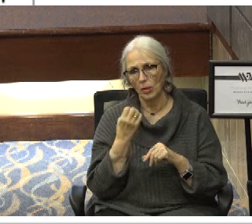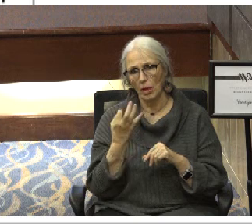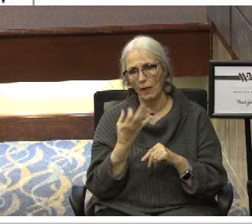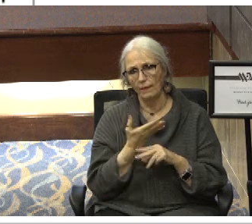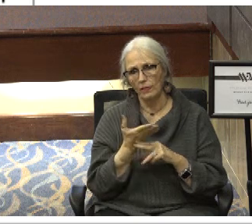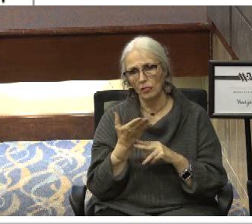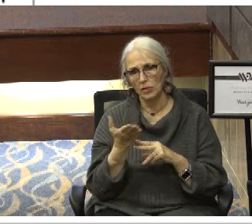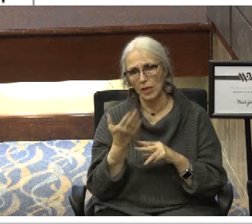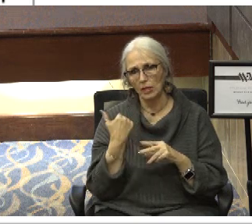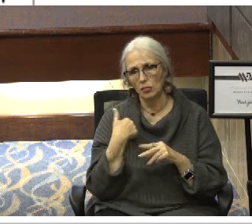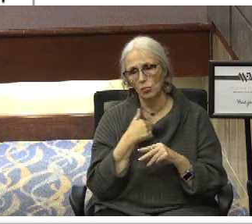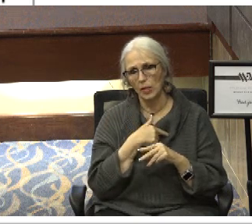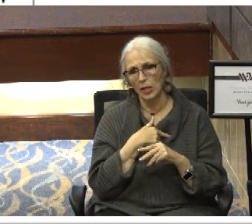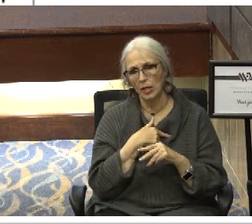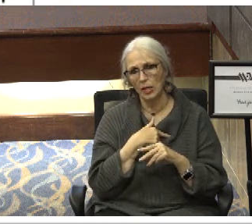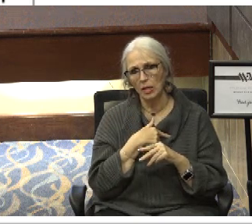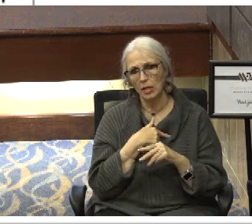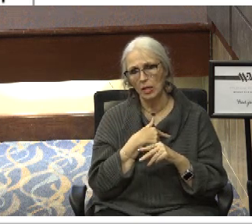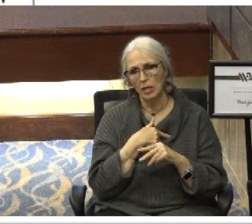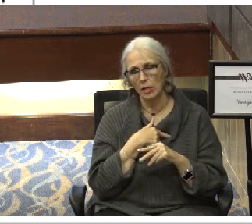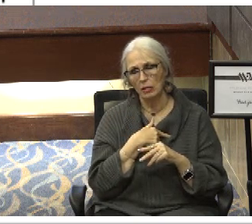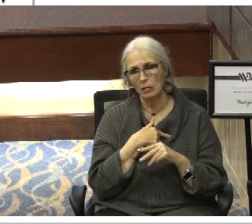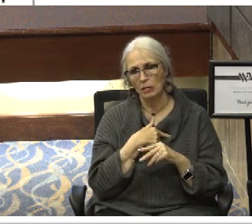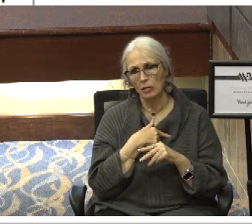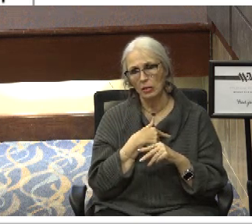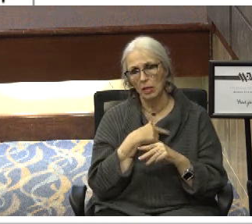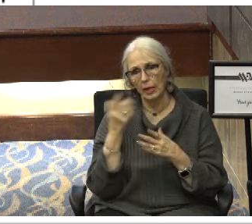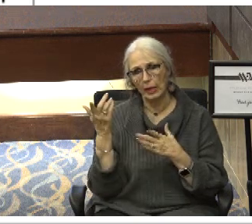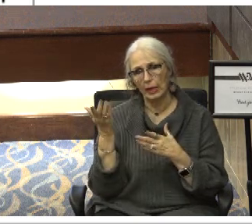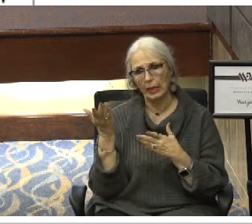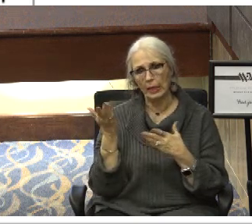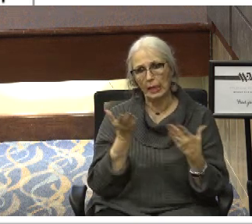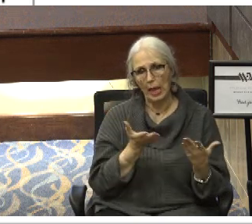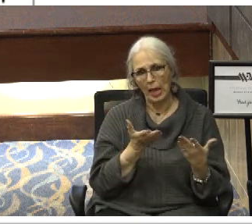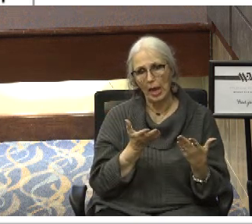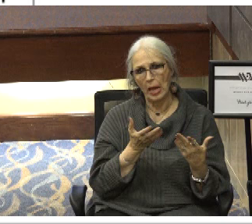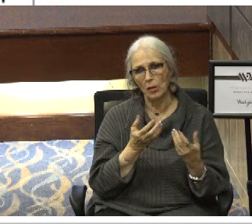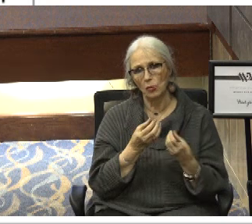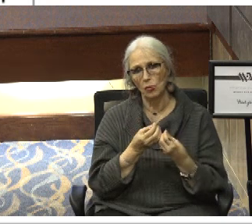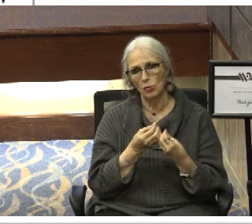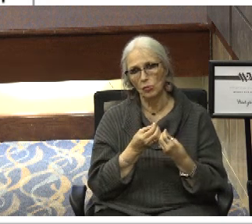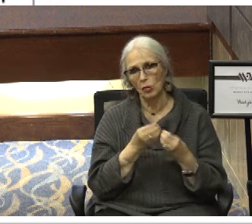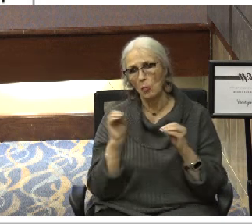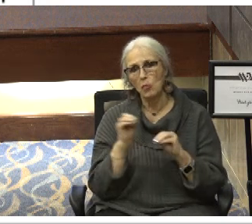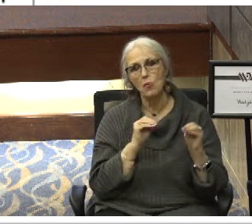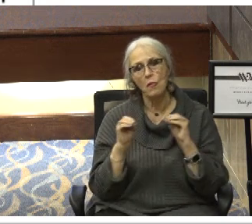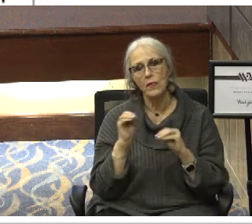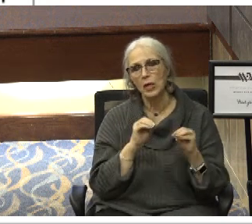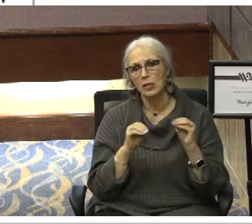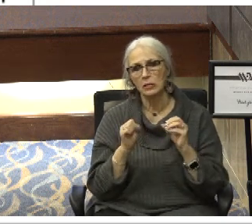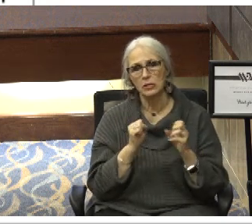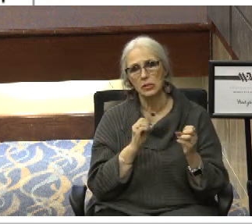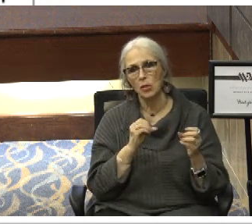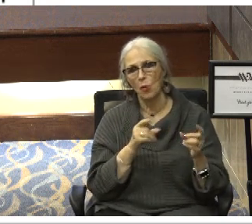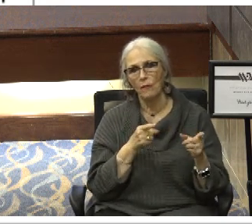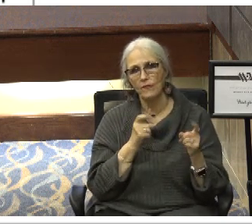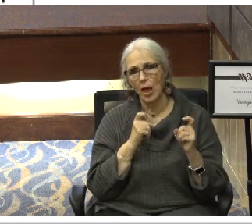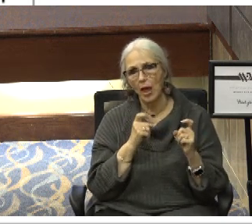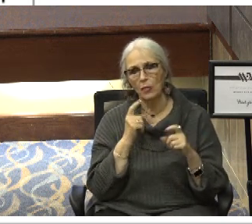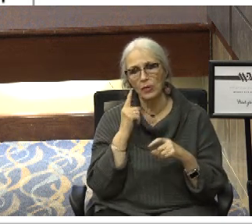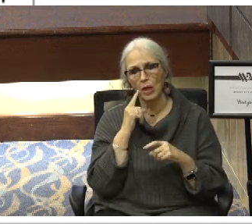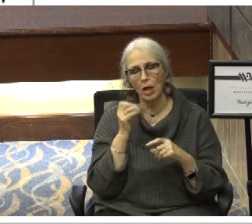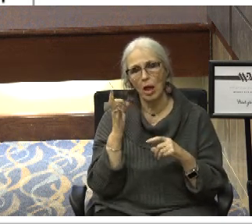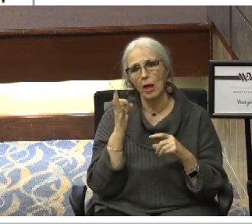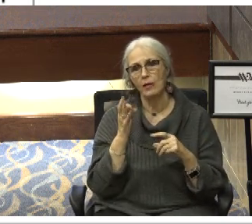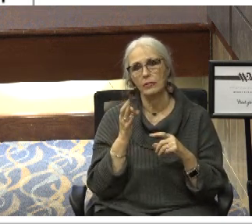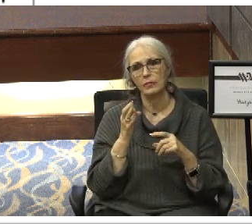that, we were, it came and we were looking so fast as this is going to be, the key